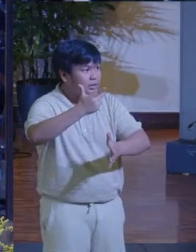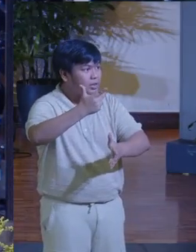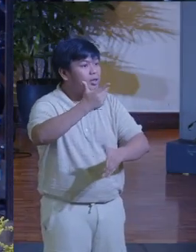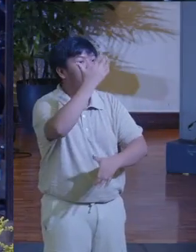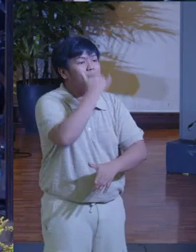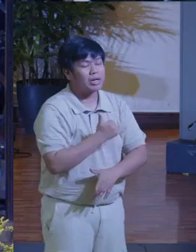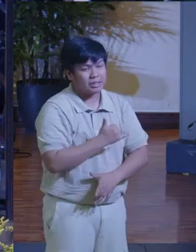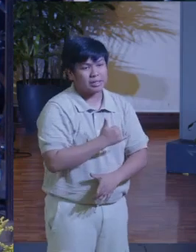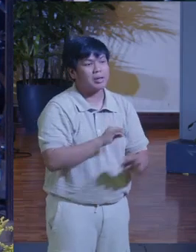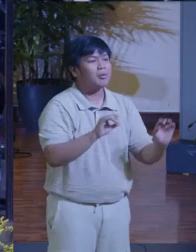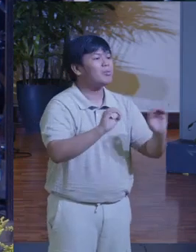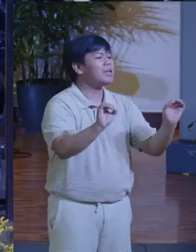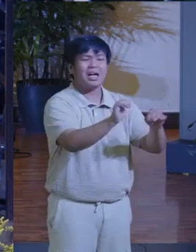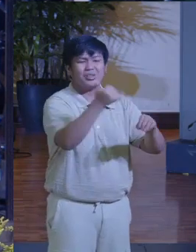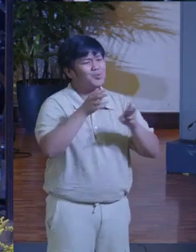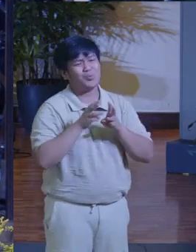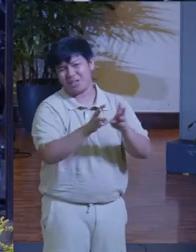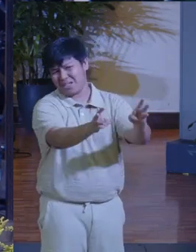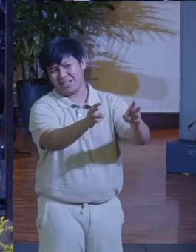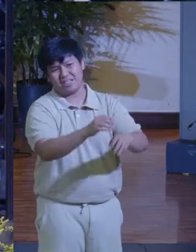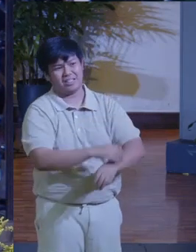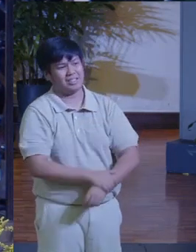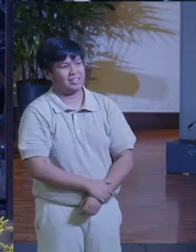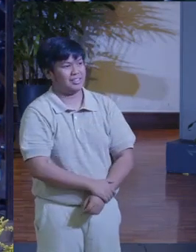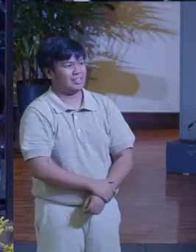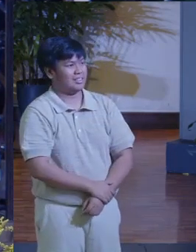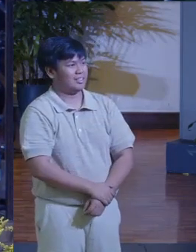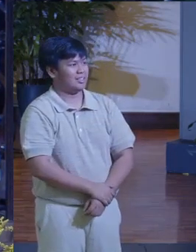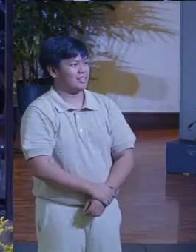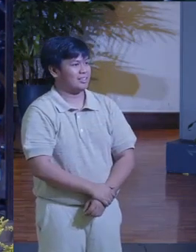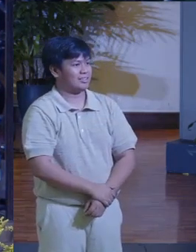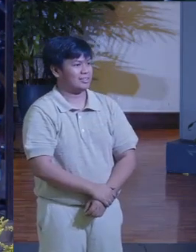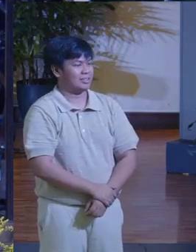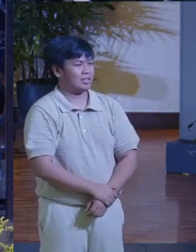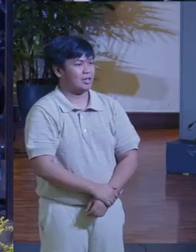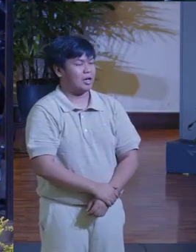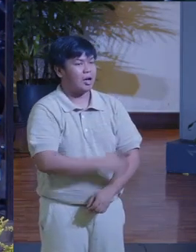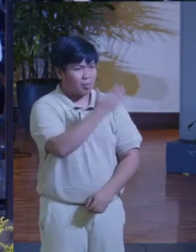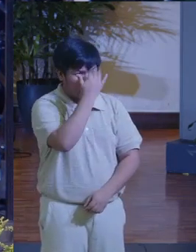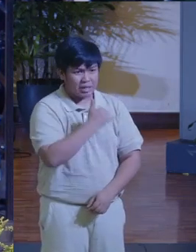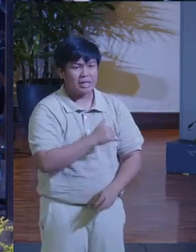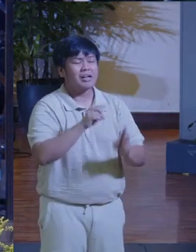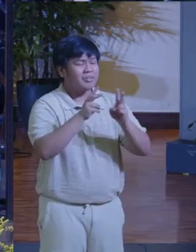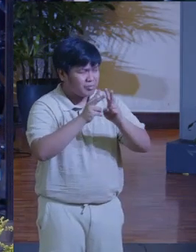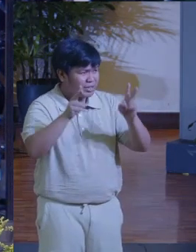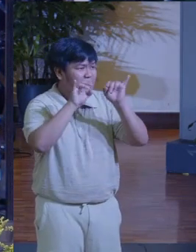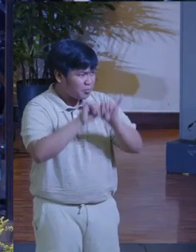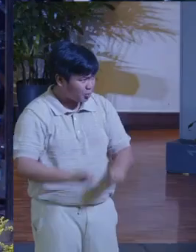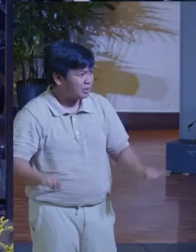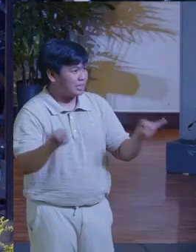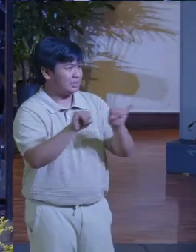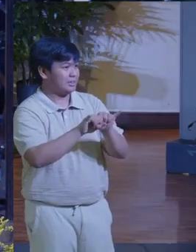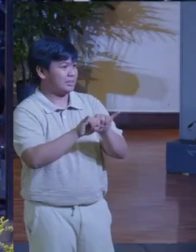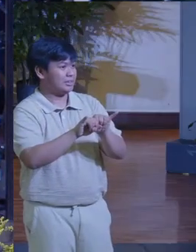by faith in Christ. 3 beses din niya inulit. Bakit? Importante kasi.